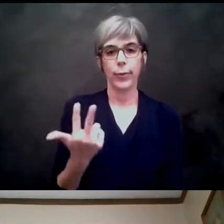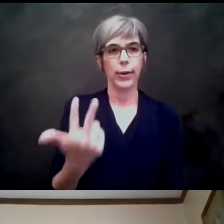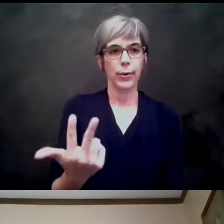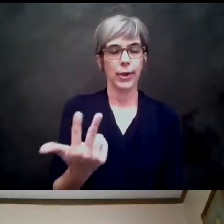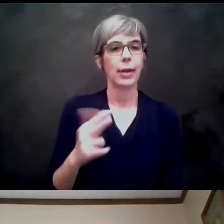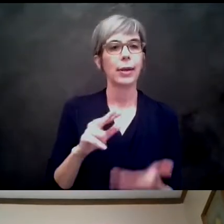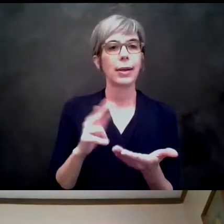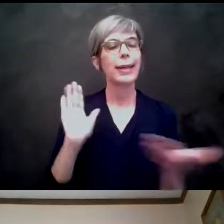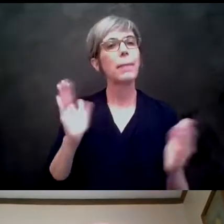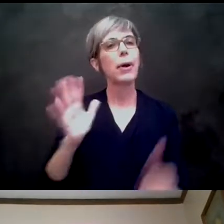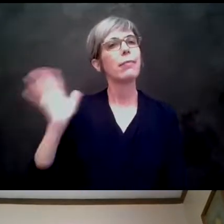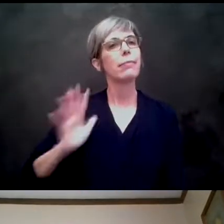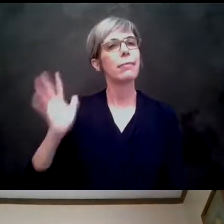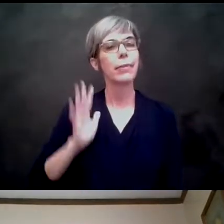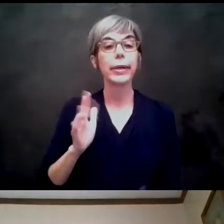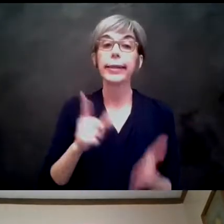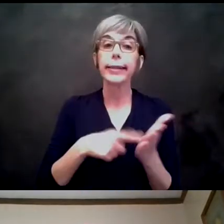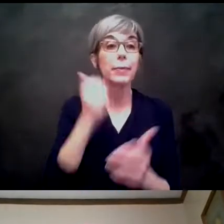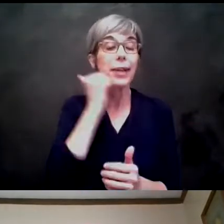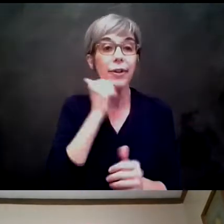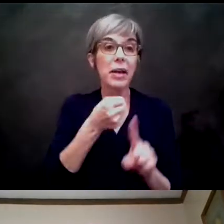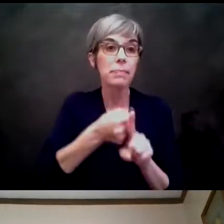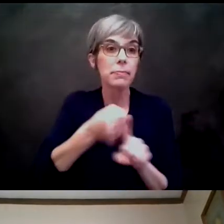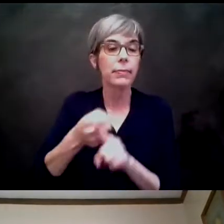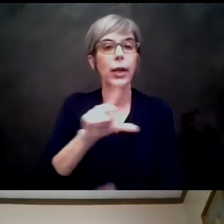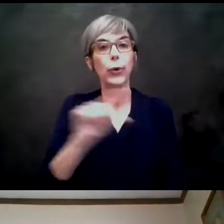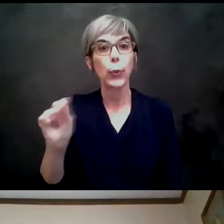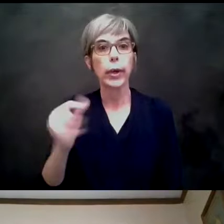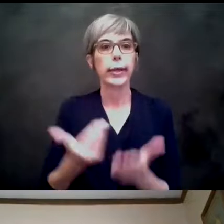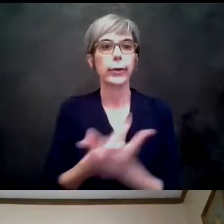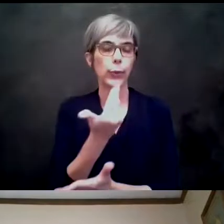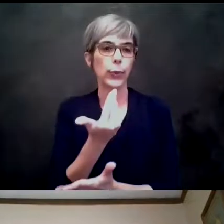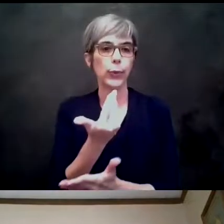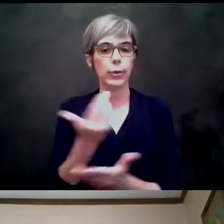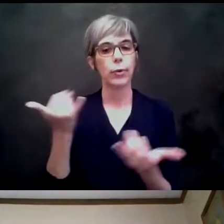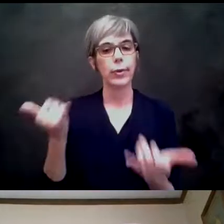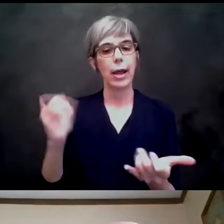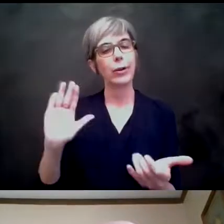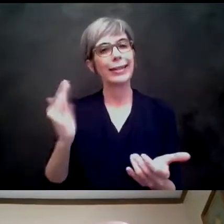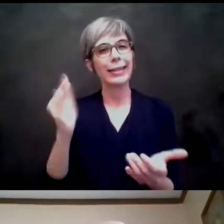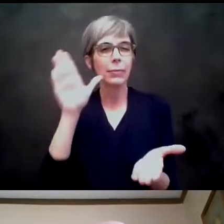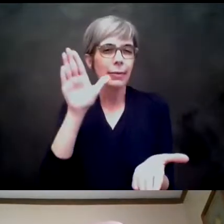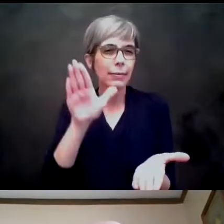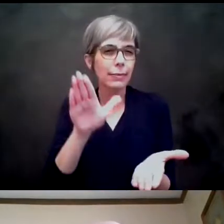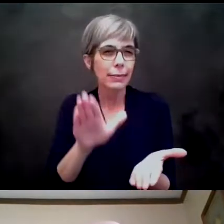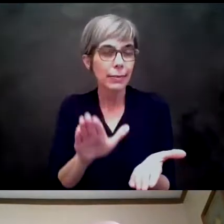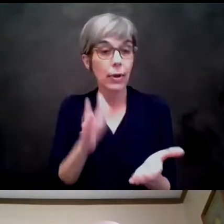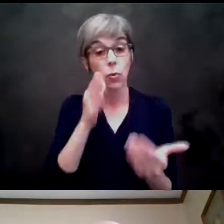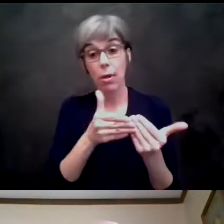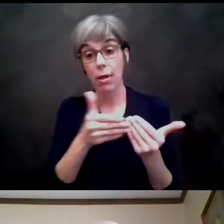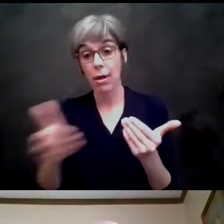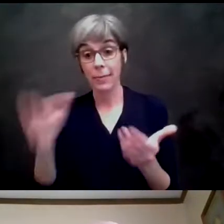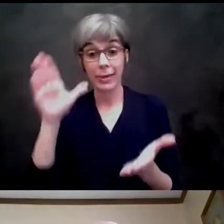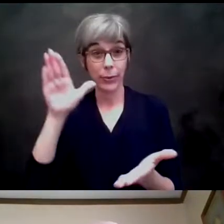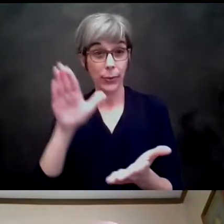daily count when it topped 20 every day. Is this beginning of a trend? It's too early to tell, but we